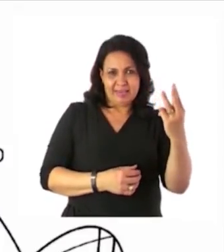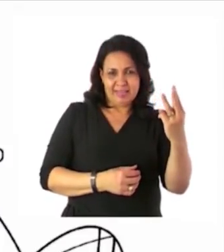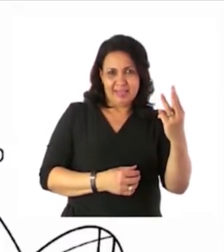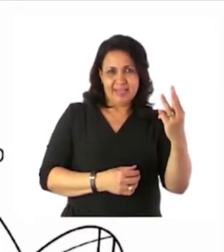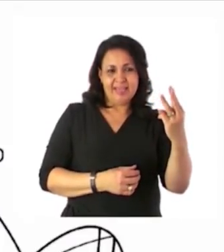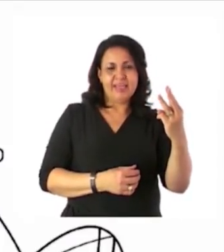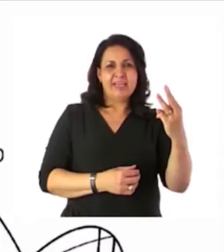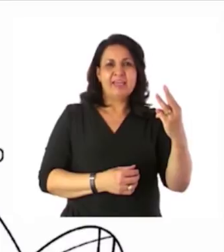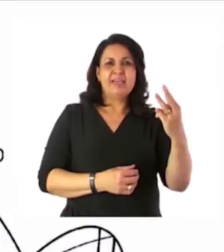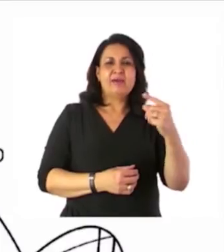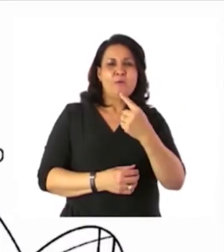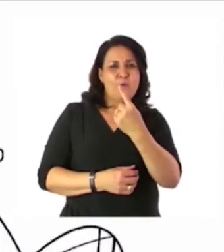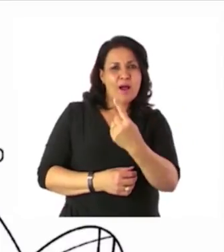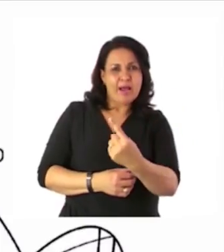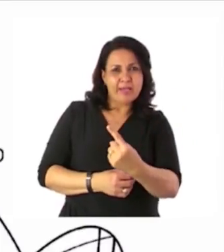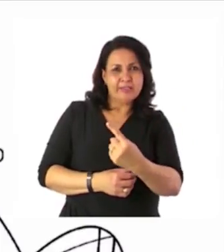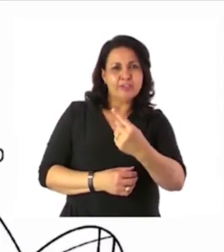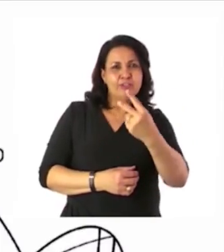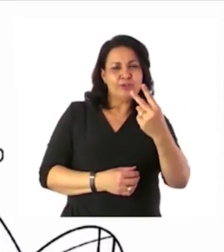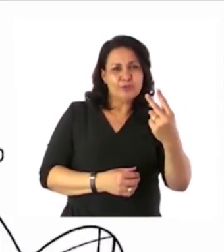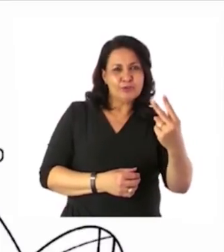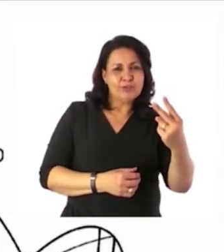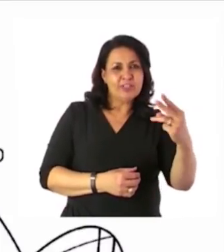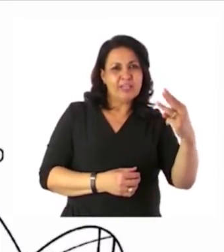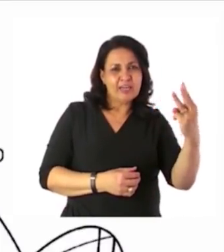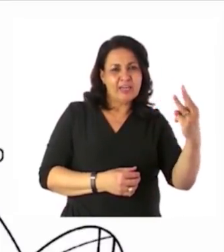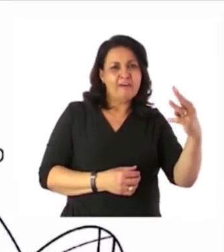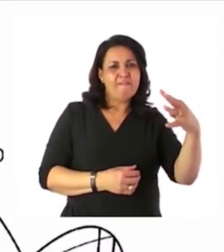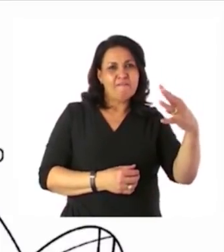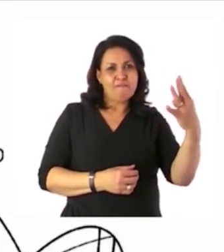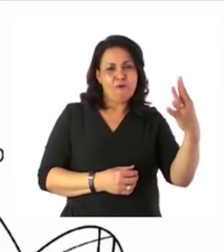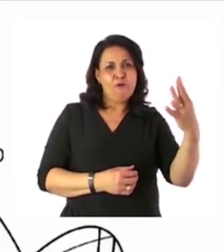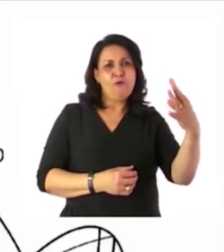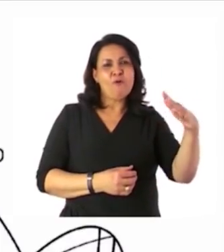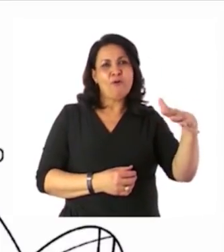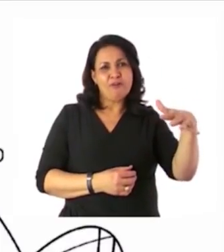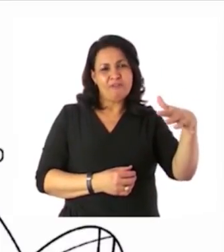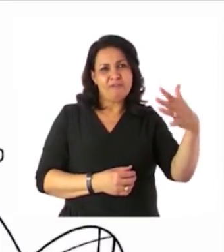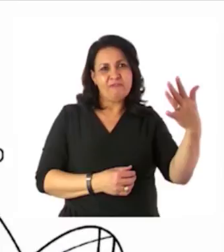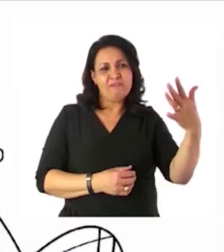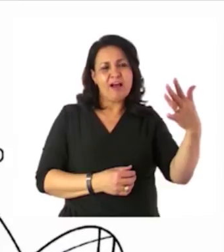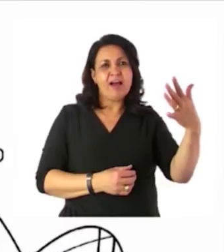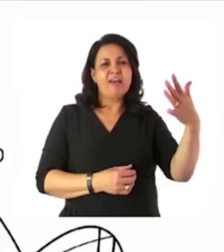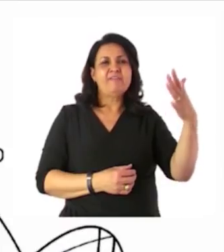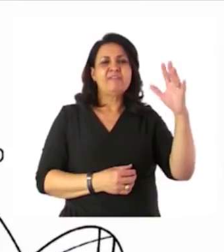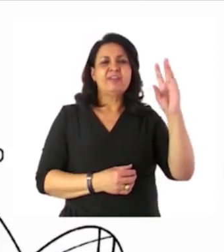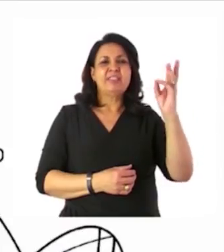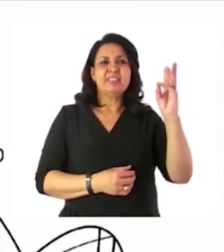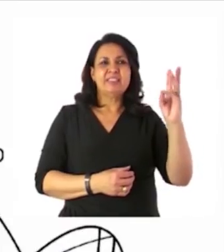one two three four five